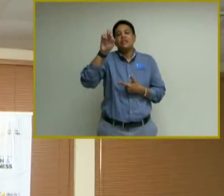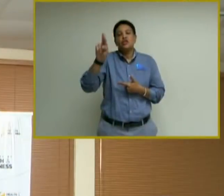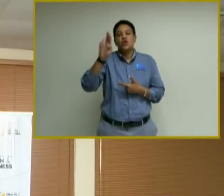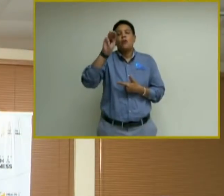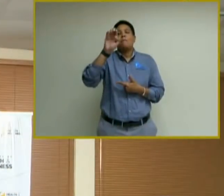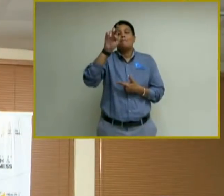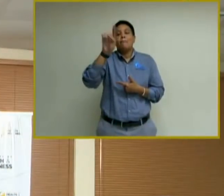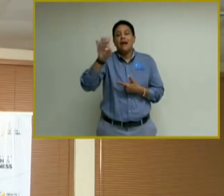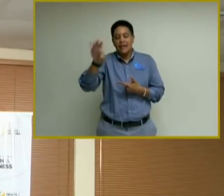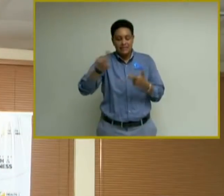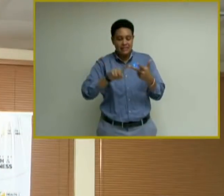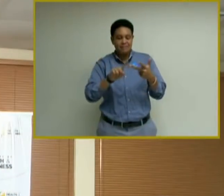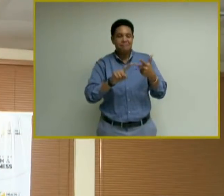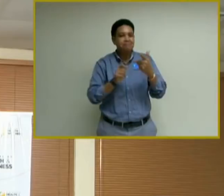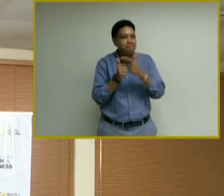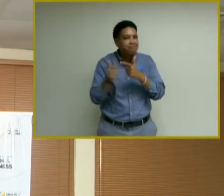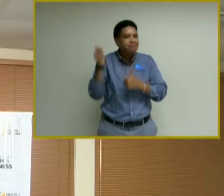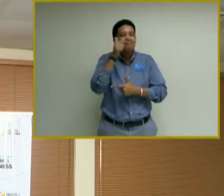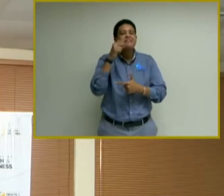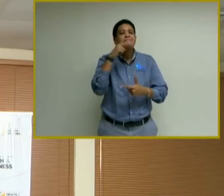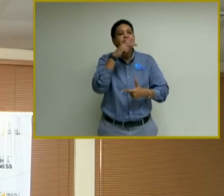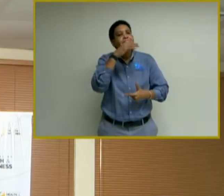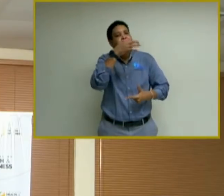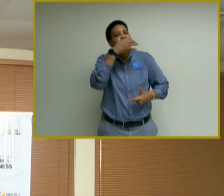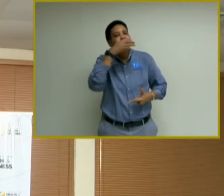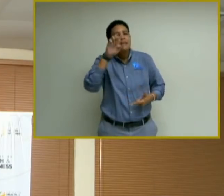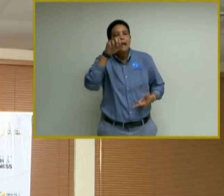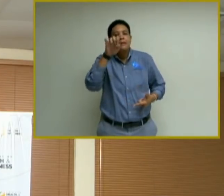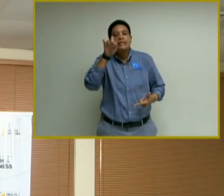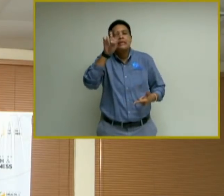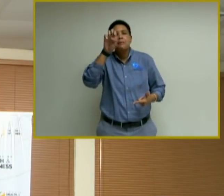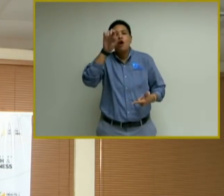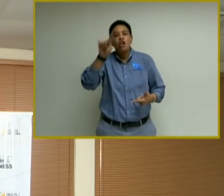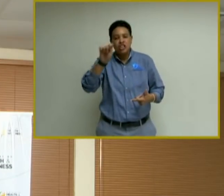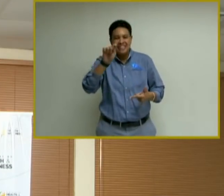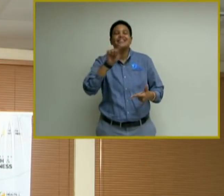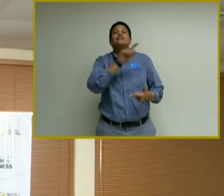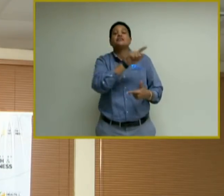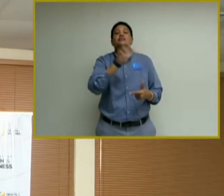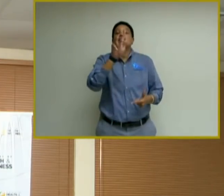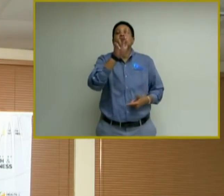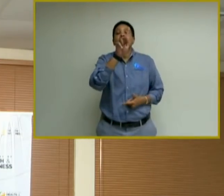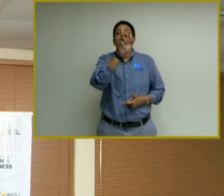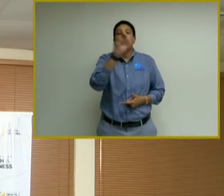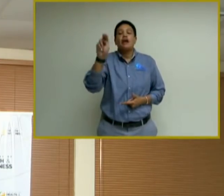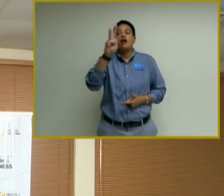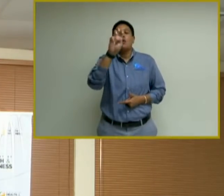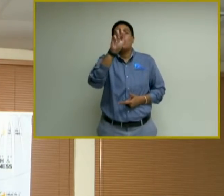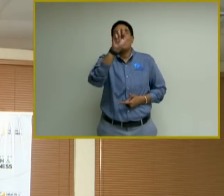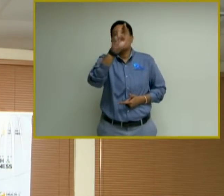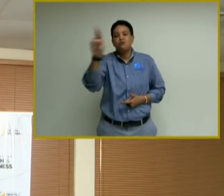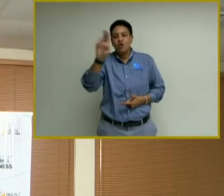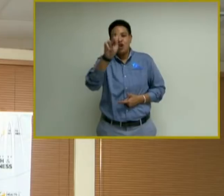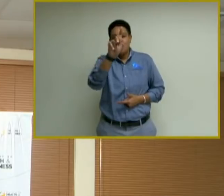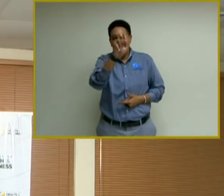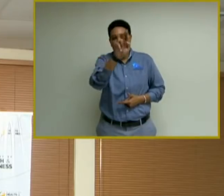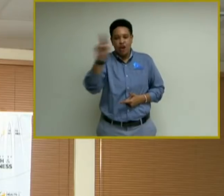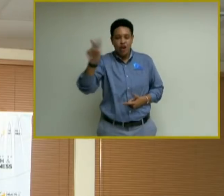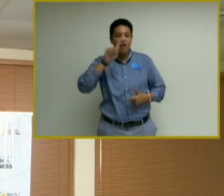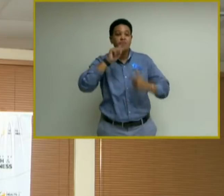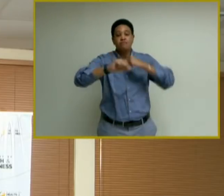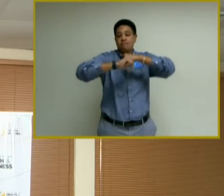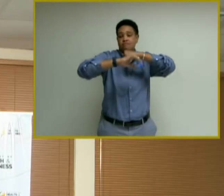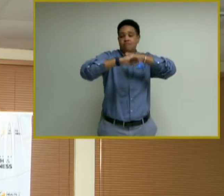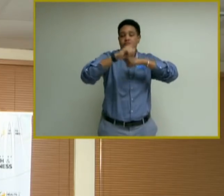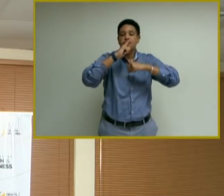The Principal Medical Officer and National Epidemiologist, Dr. Karen Webster-Carr, and the Director of Health Promotion and